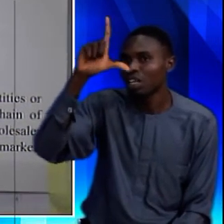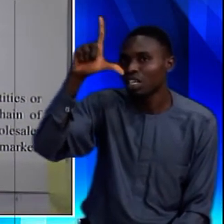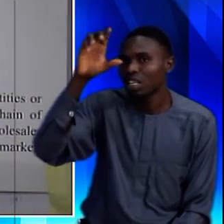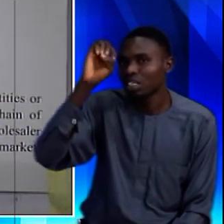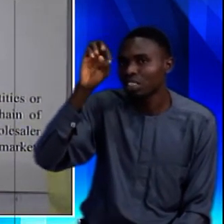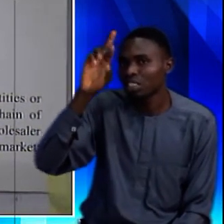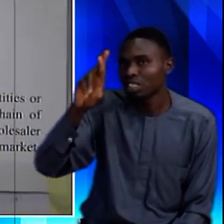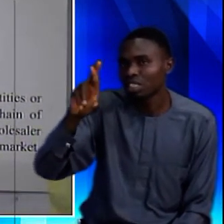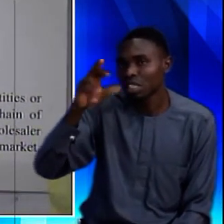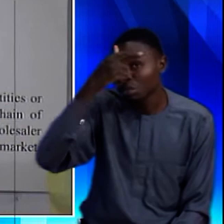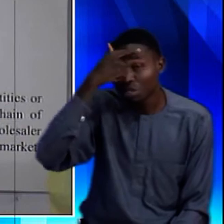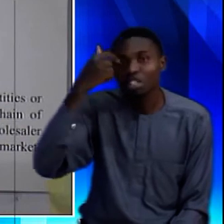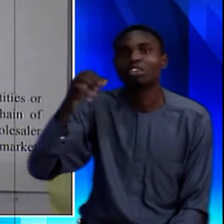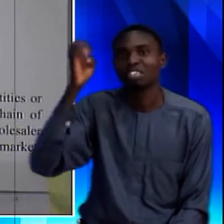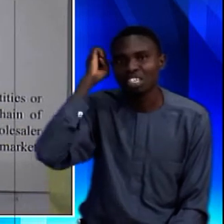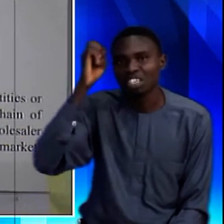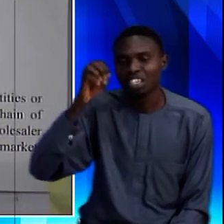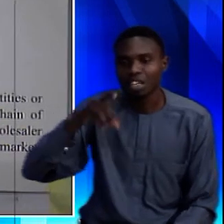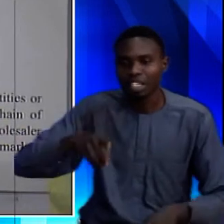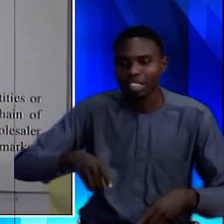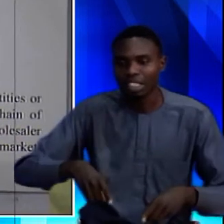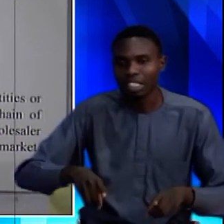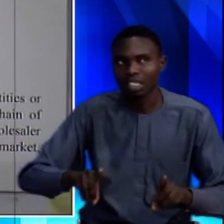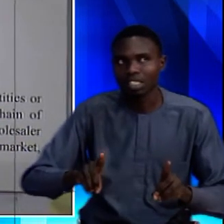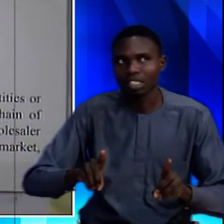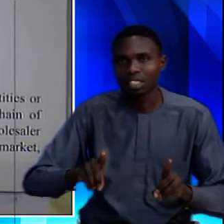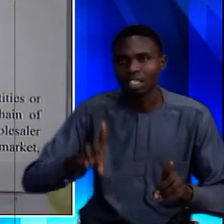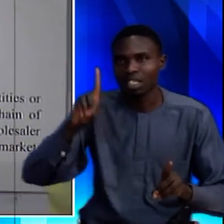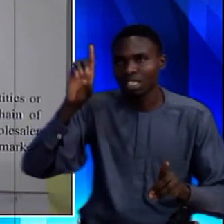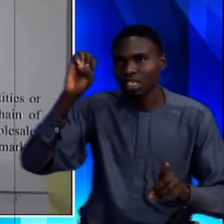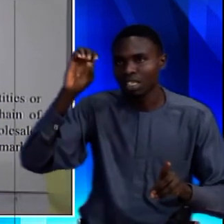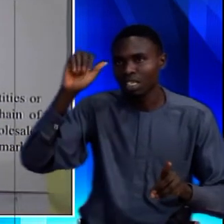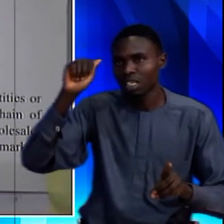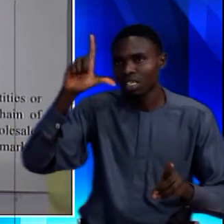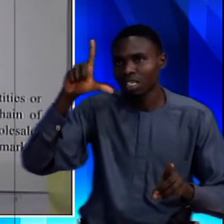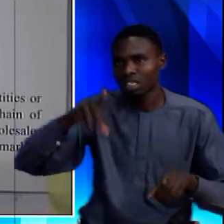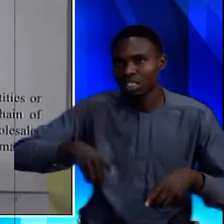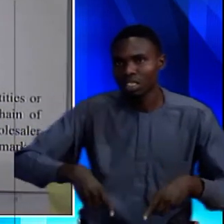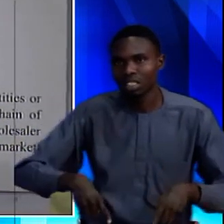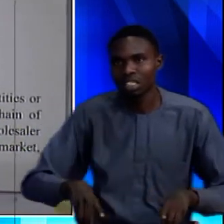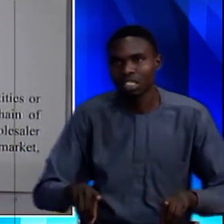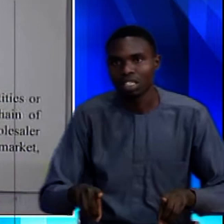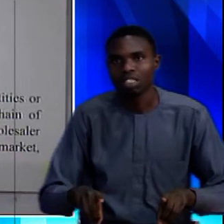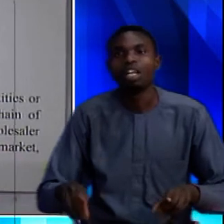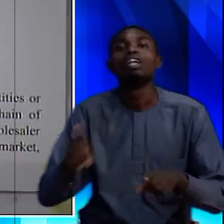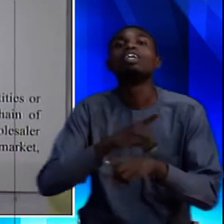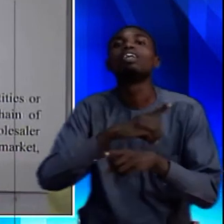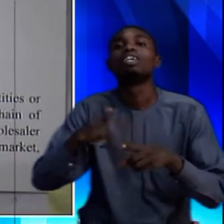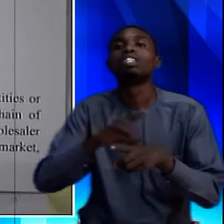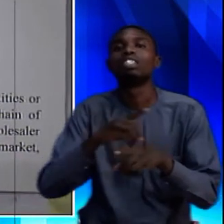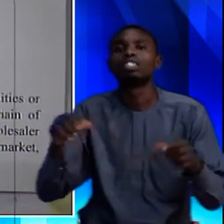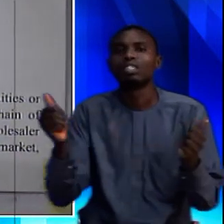that deals with the end users. Those who are those end users, that means the consumers. Are we together?